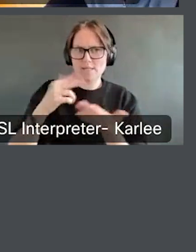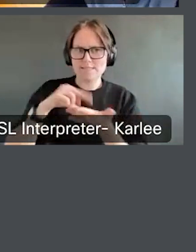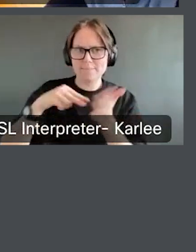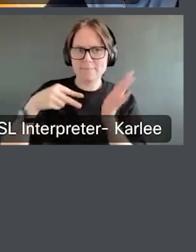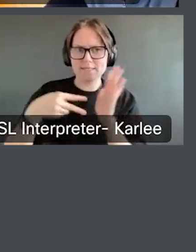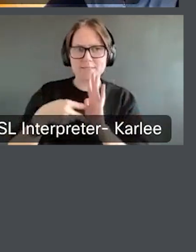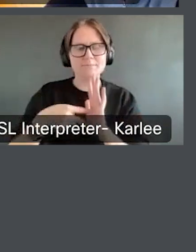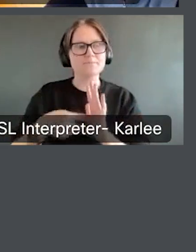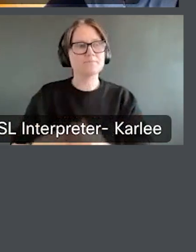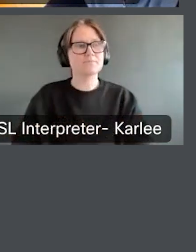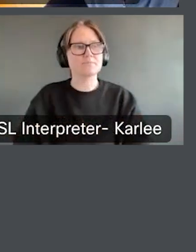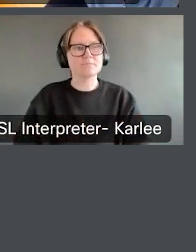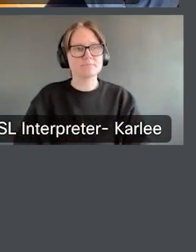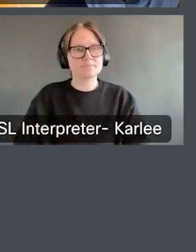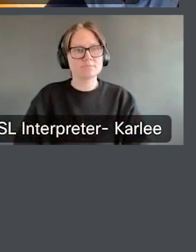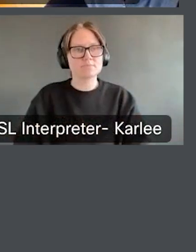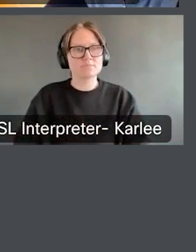Best